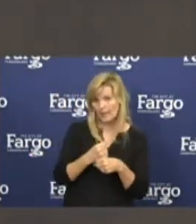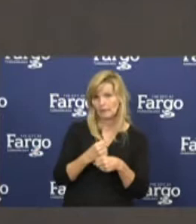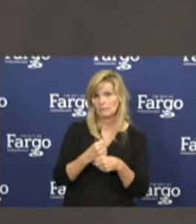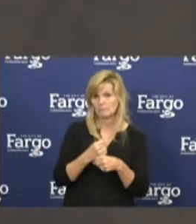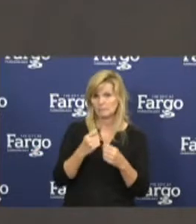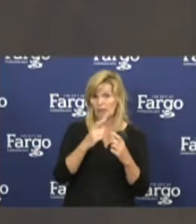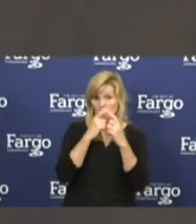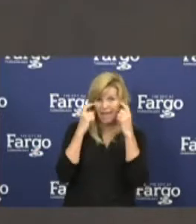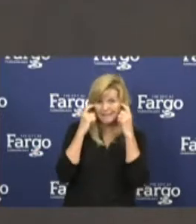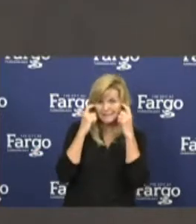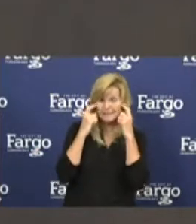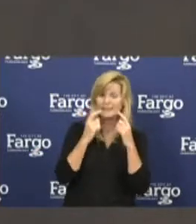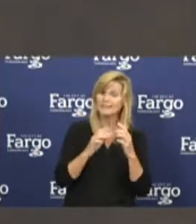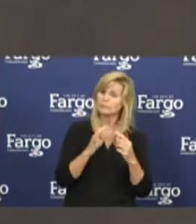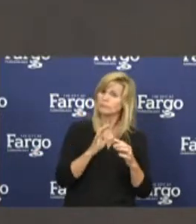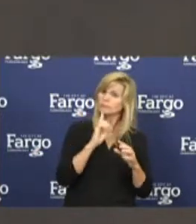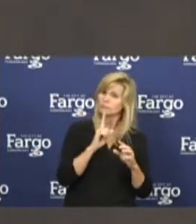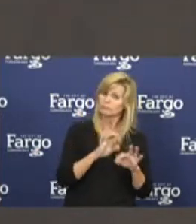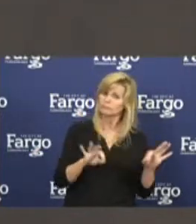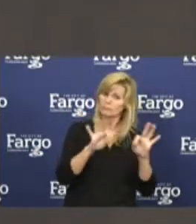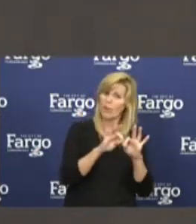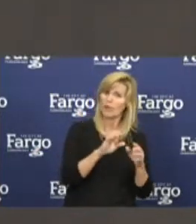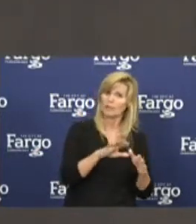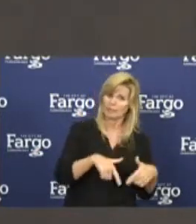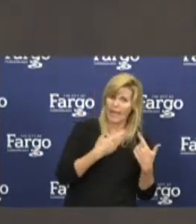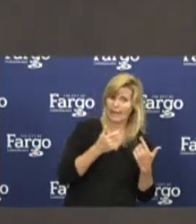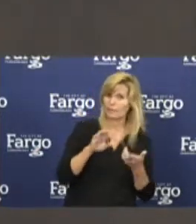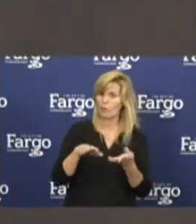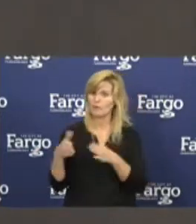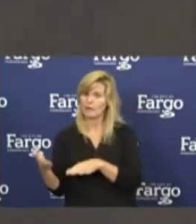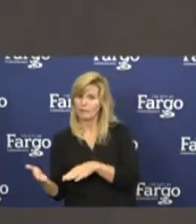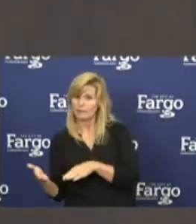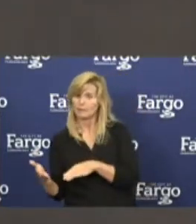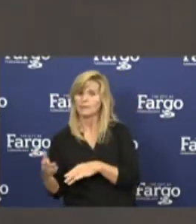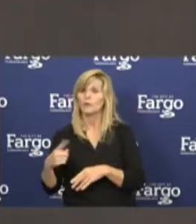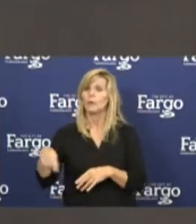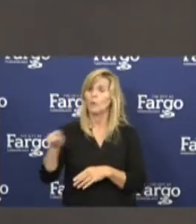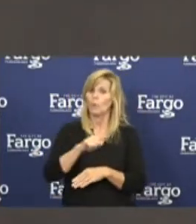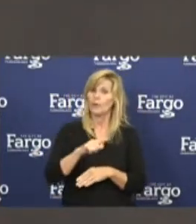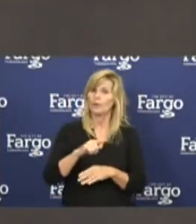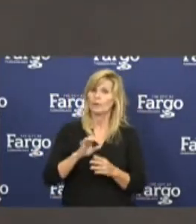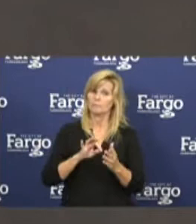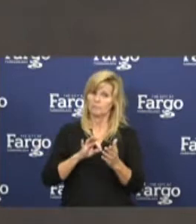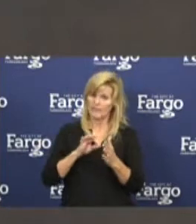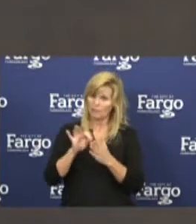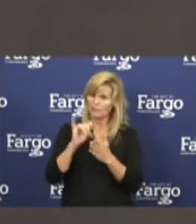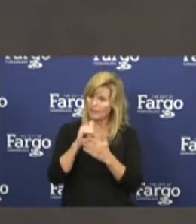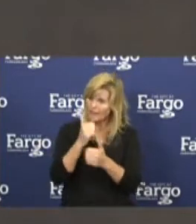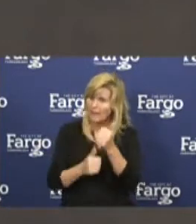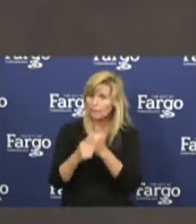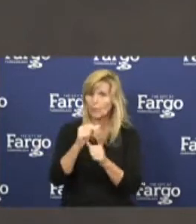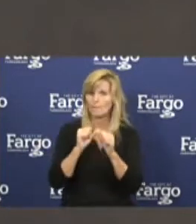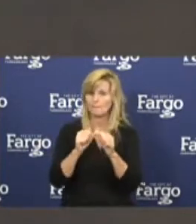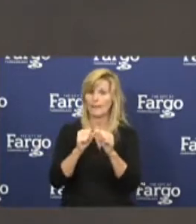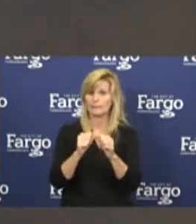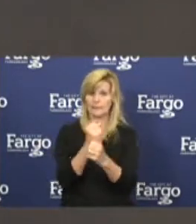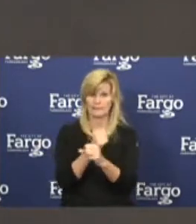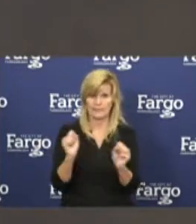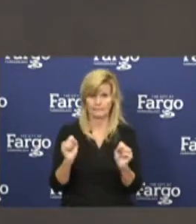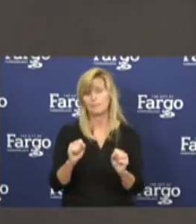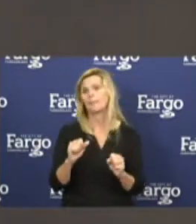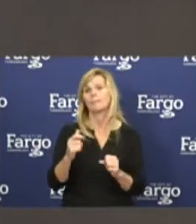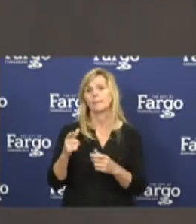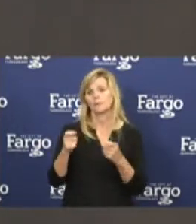death. Our elderly and immunocompromised population are counting on all of us to keep them safe. As the director of